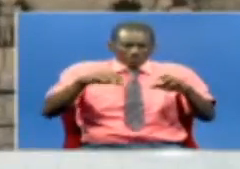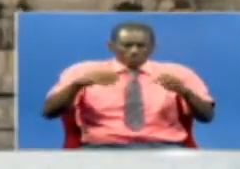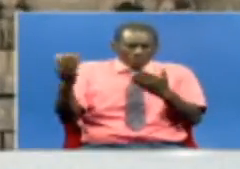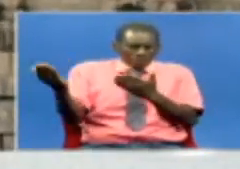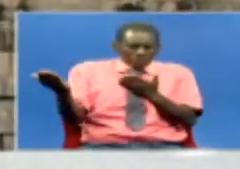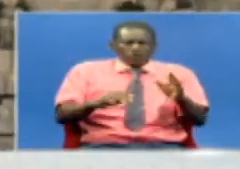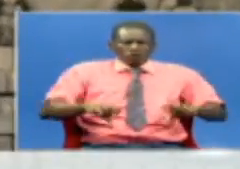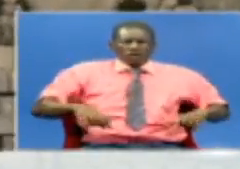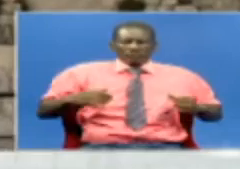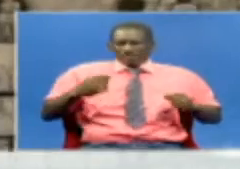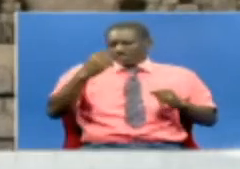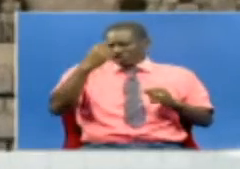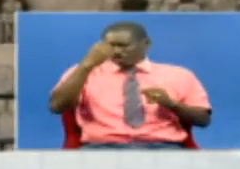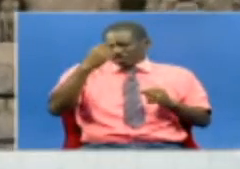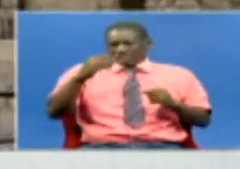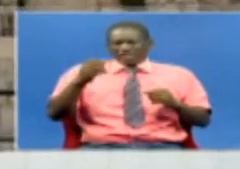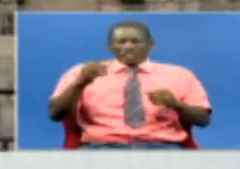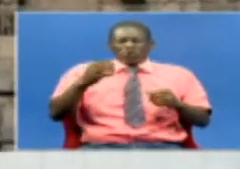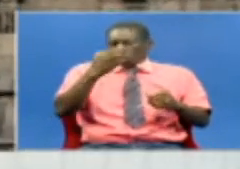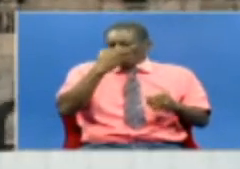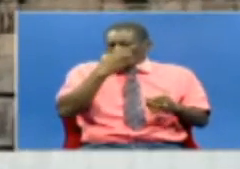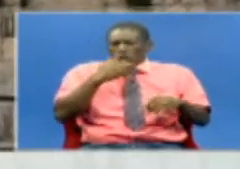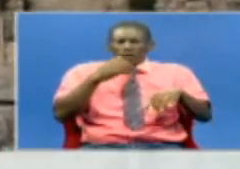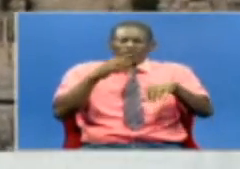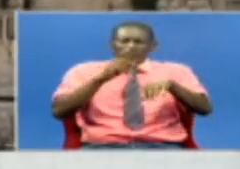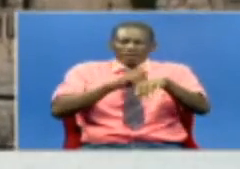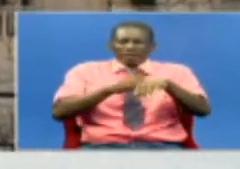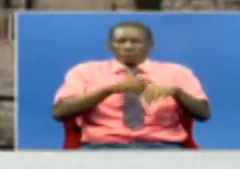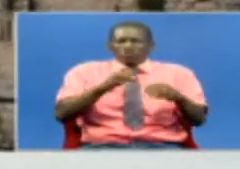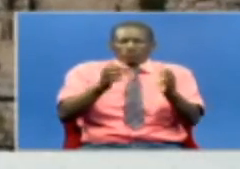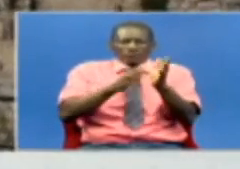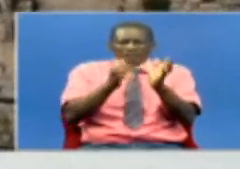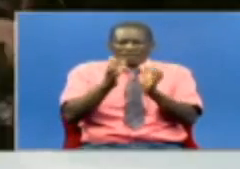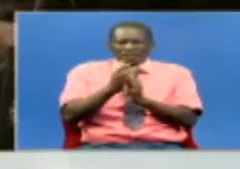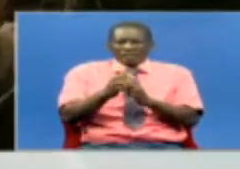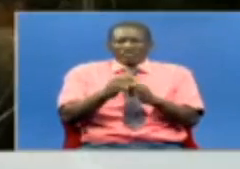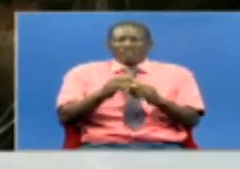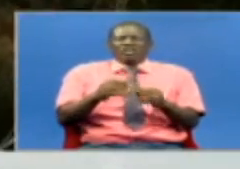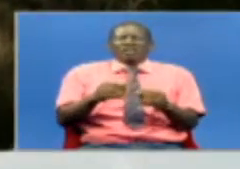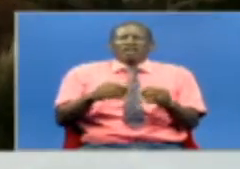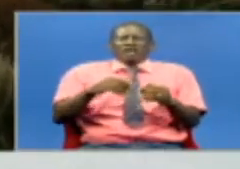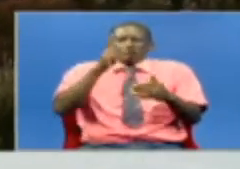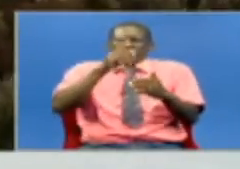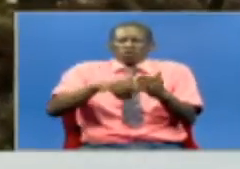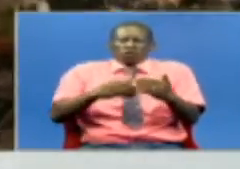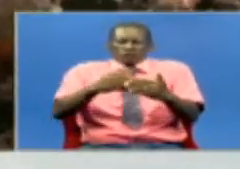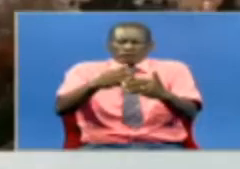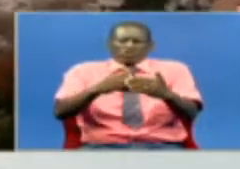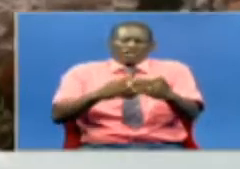the ancient times that tell of Jesus and those that preceded him.